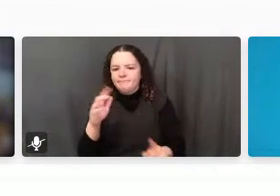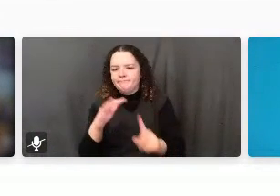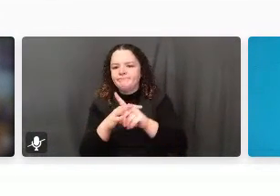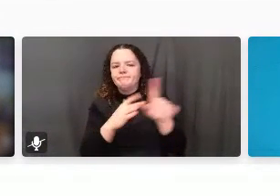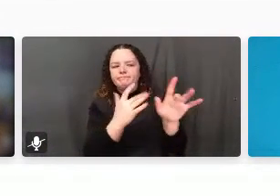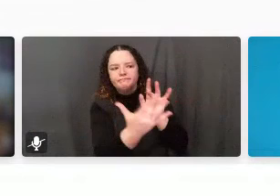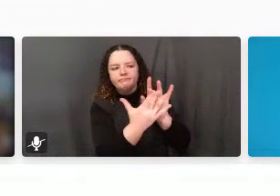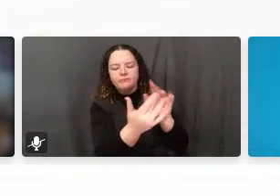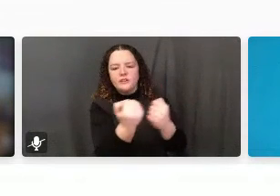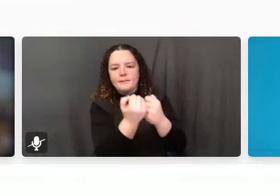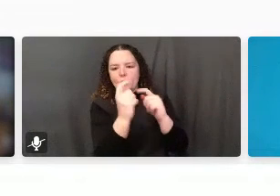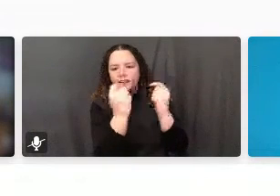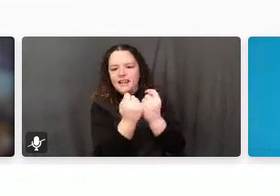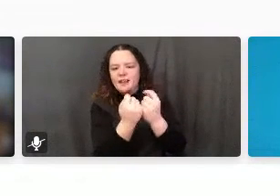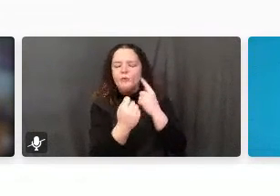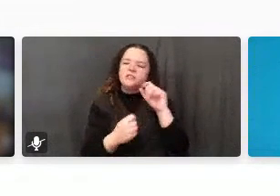no we can use your font.